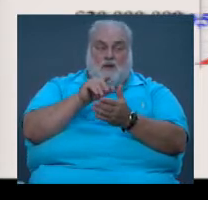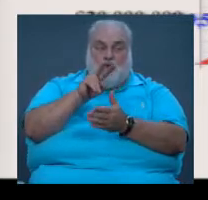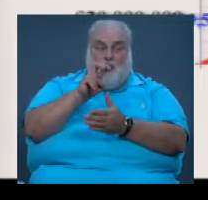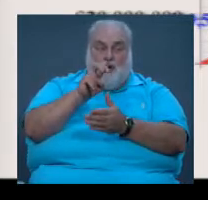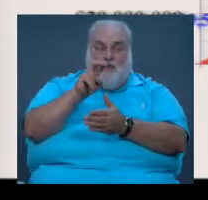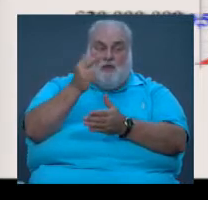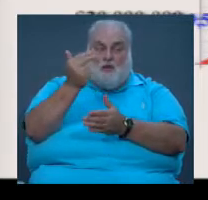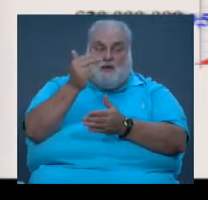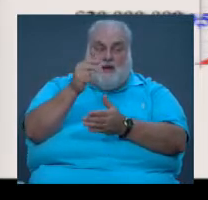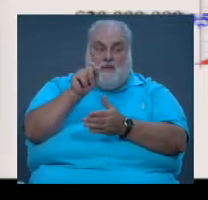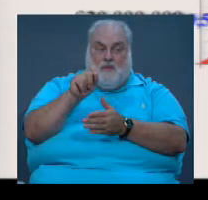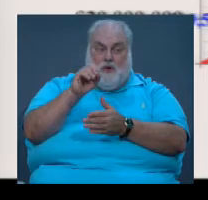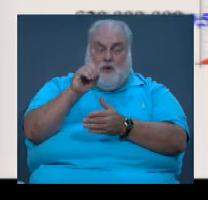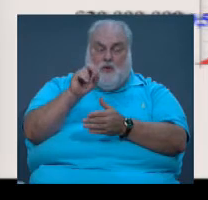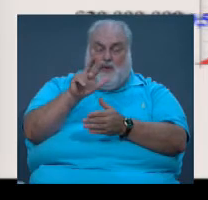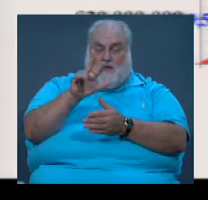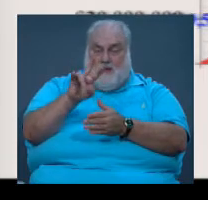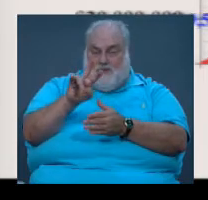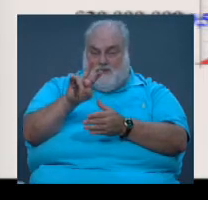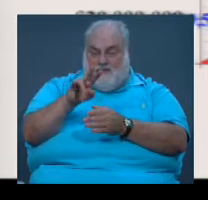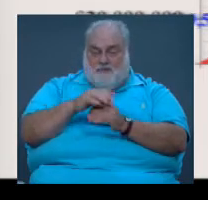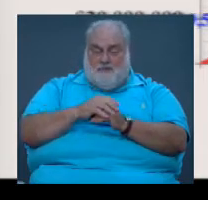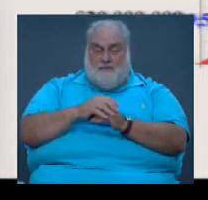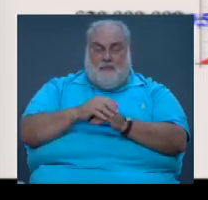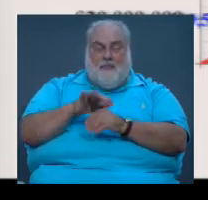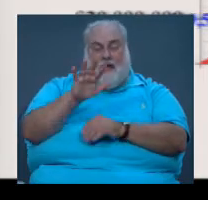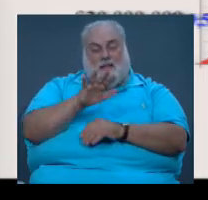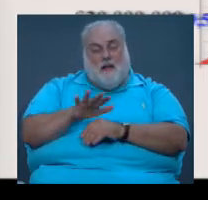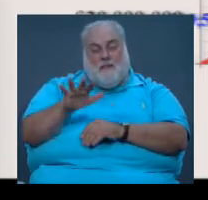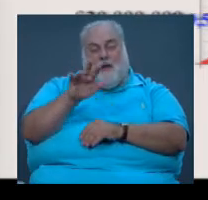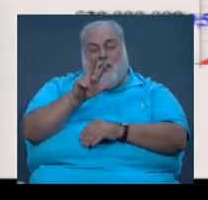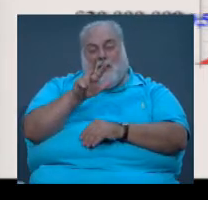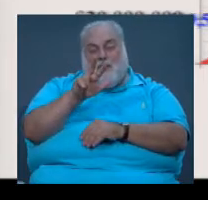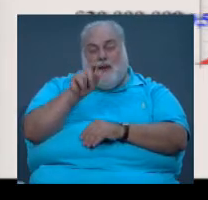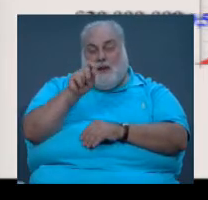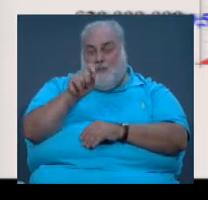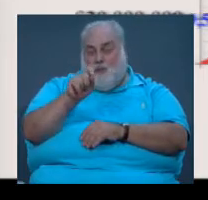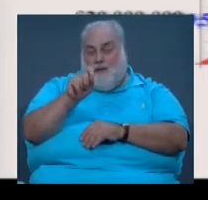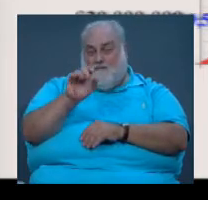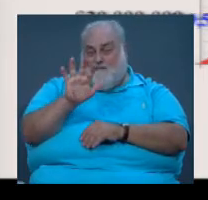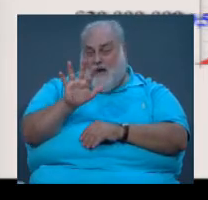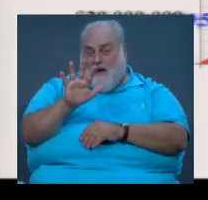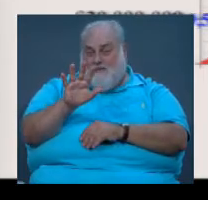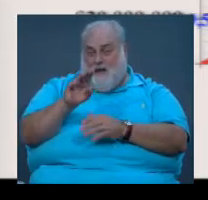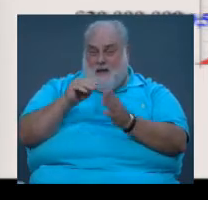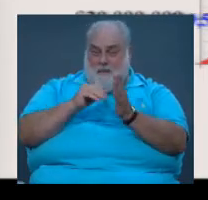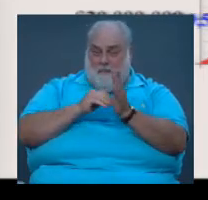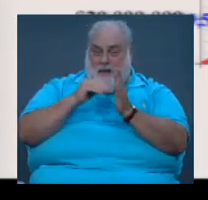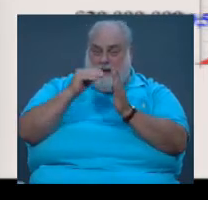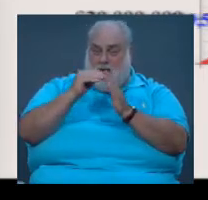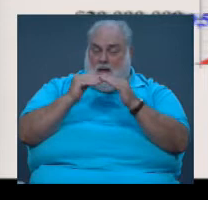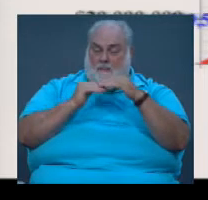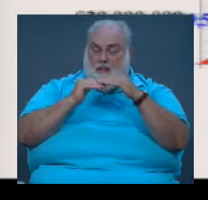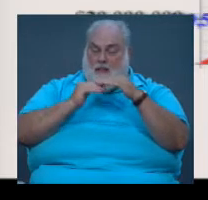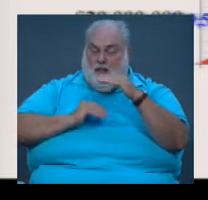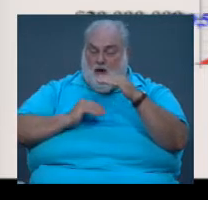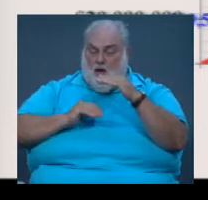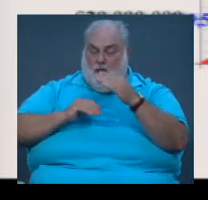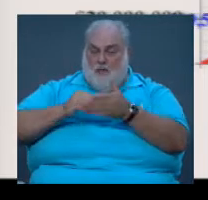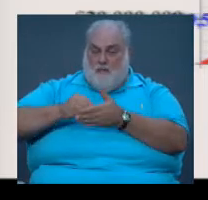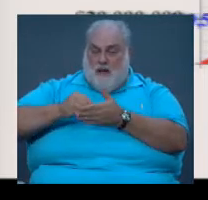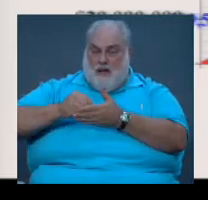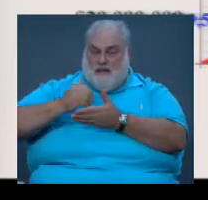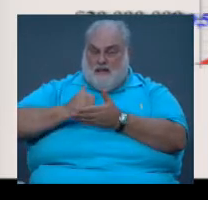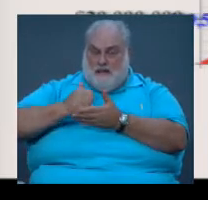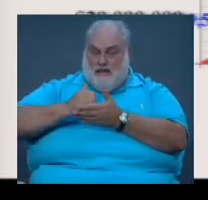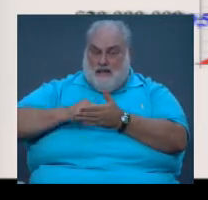$93,263,424 a year ago. This is about $3.5 million below budget and approximately $4.5 million above the